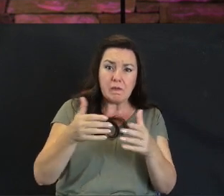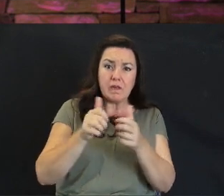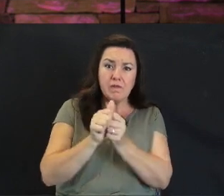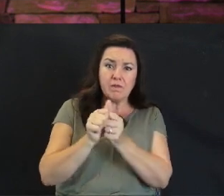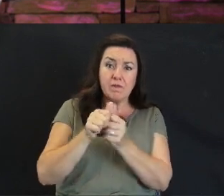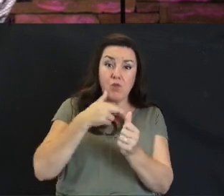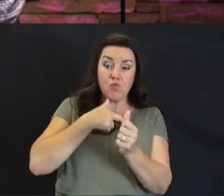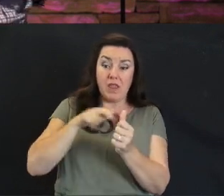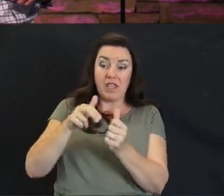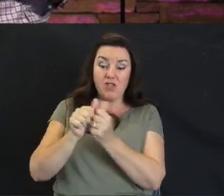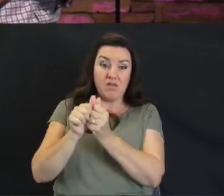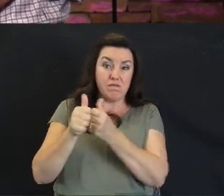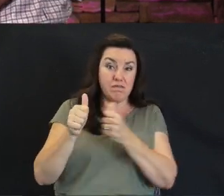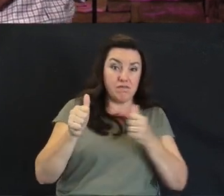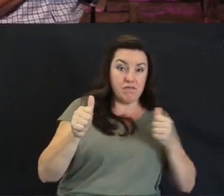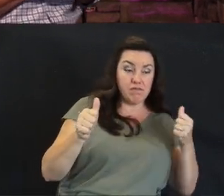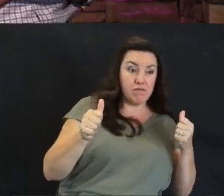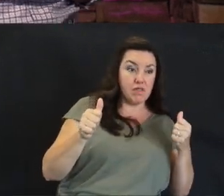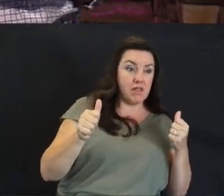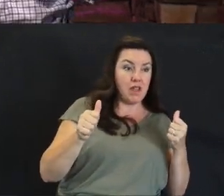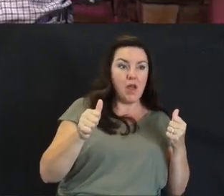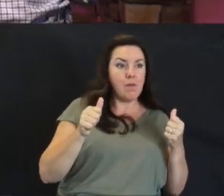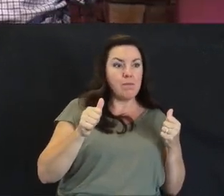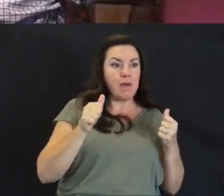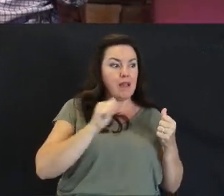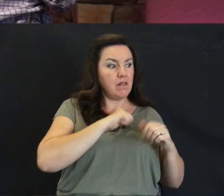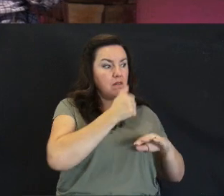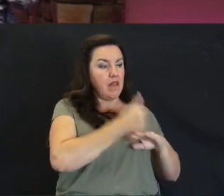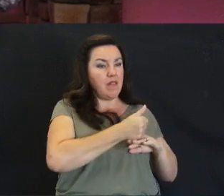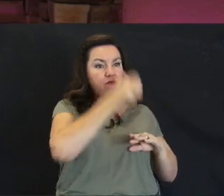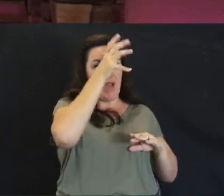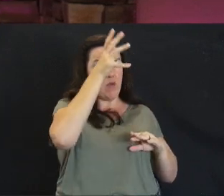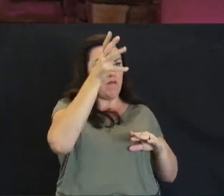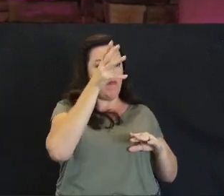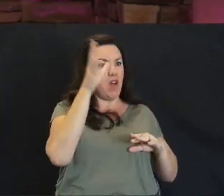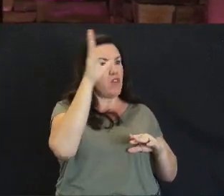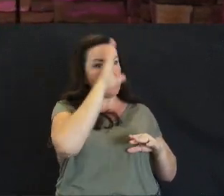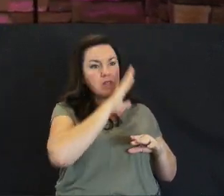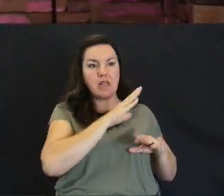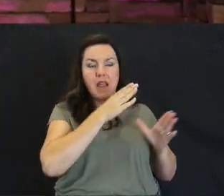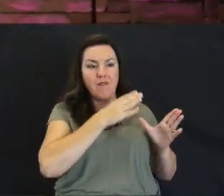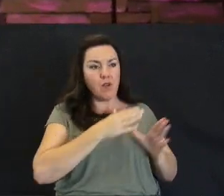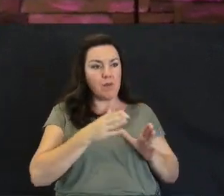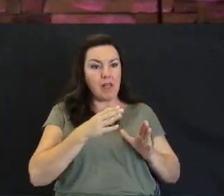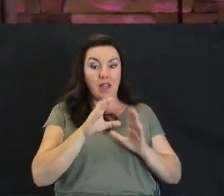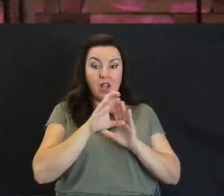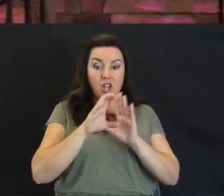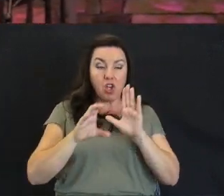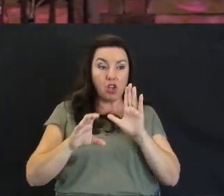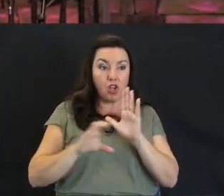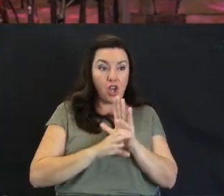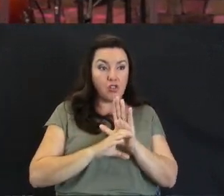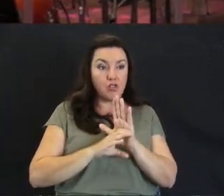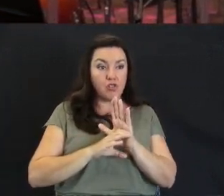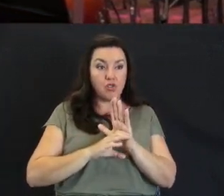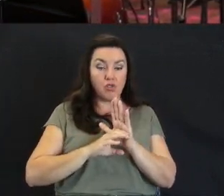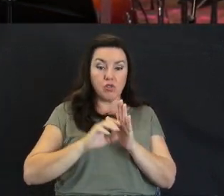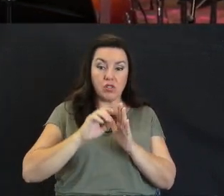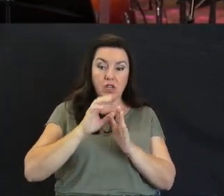country But that was never the intent of the founding fathers They wrote the constitution And the